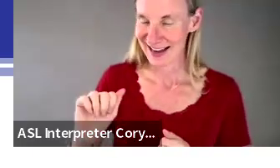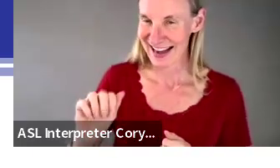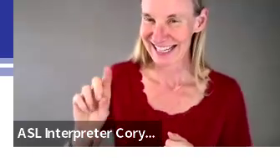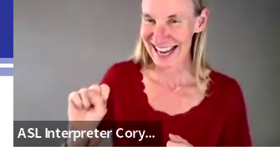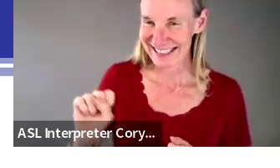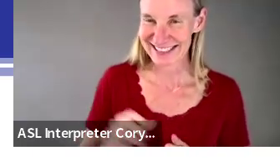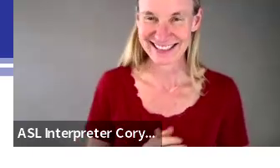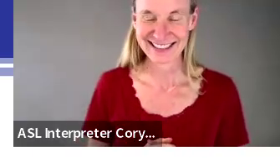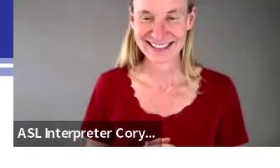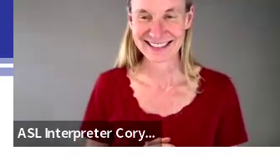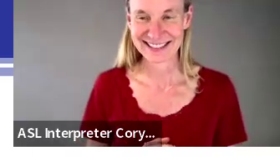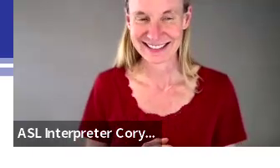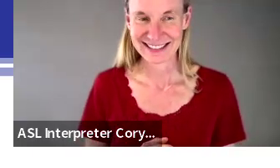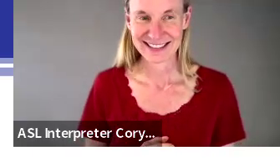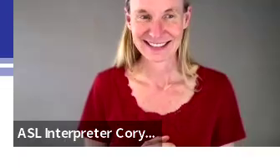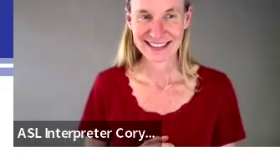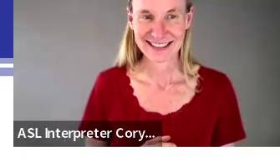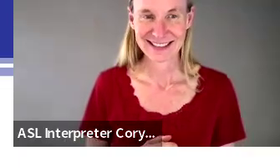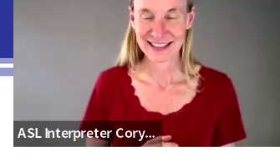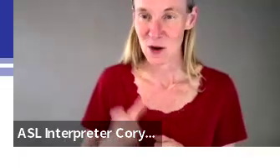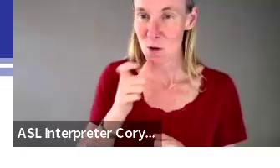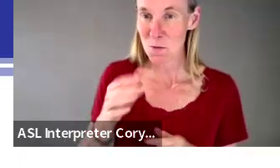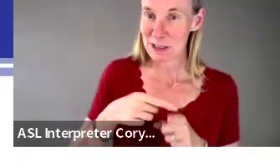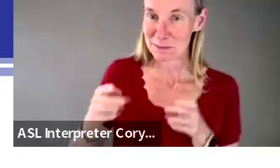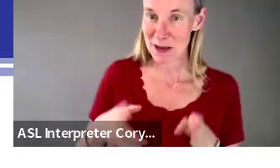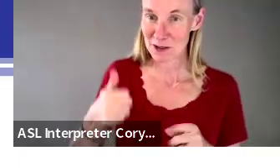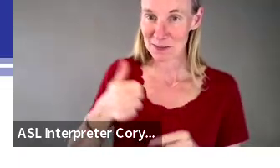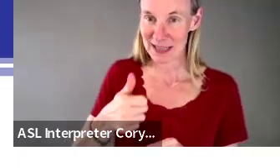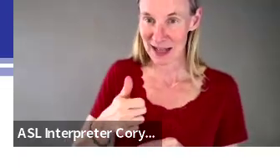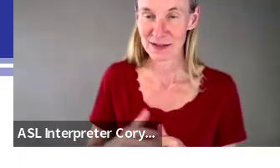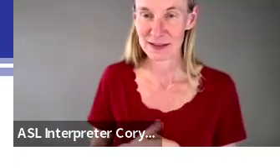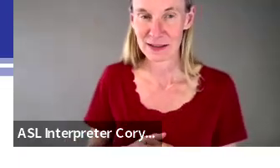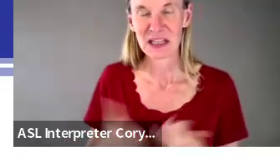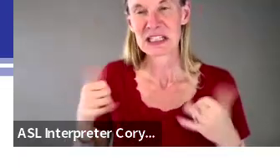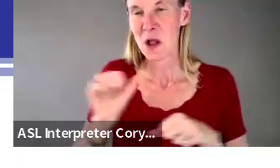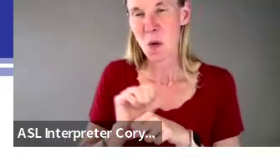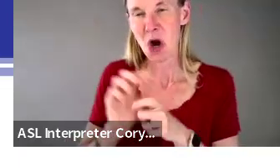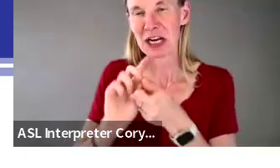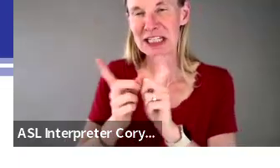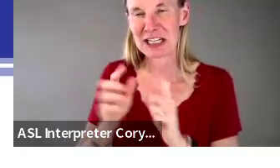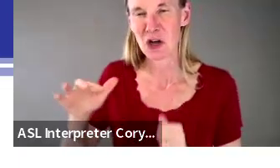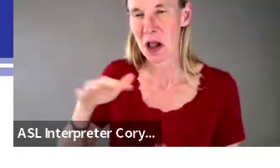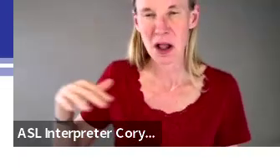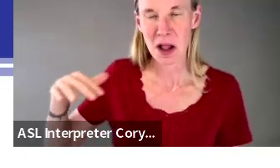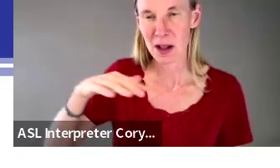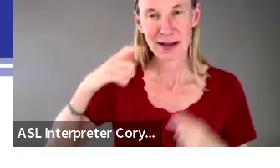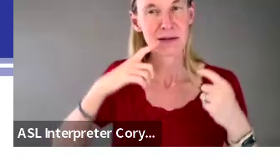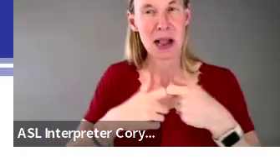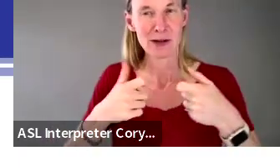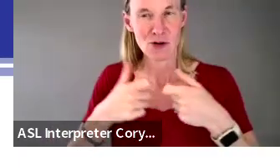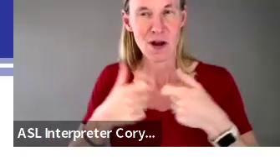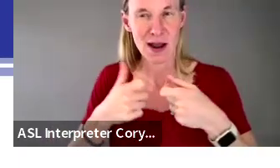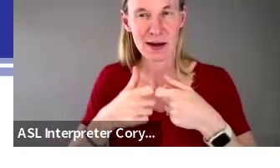who are accessibility document specialists, they of course still work in the digital field because electronic